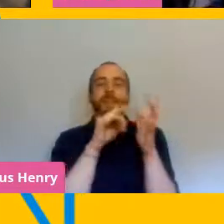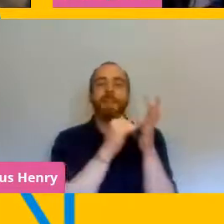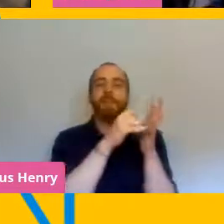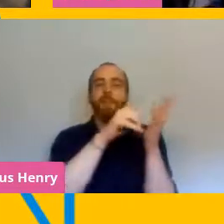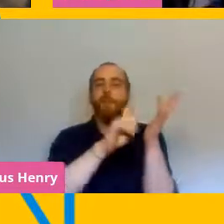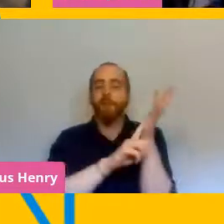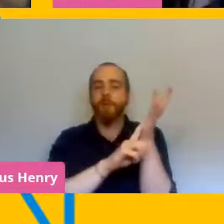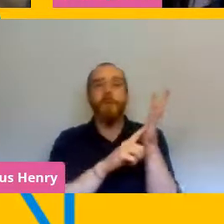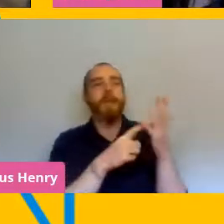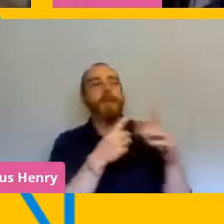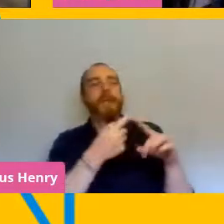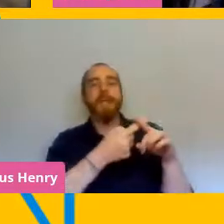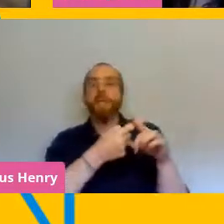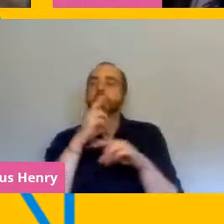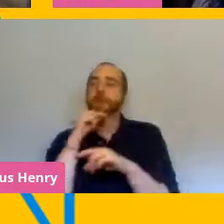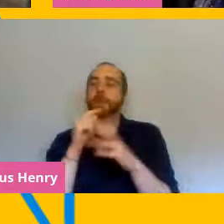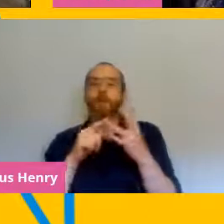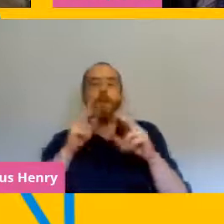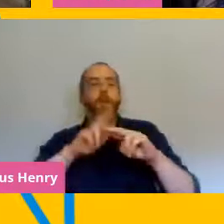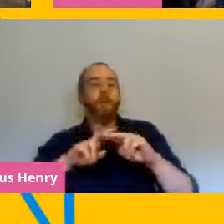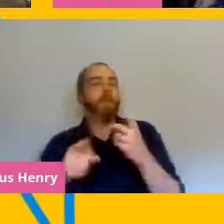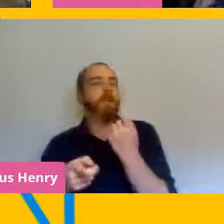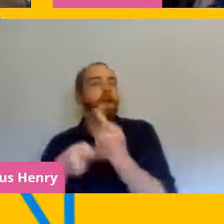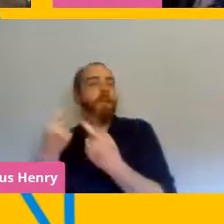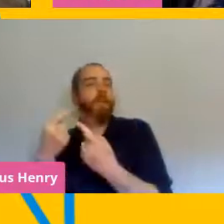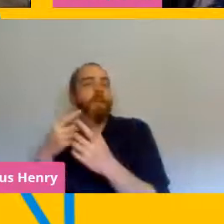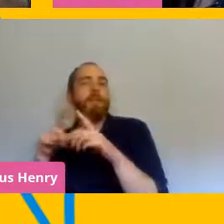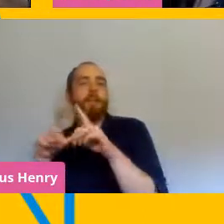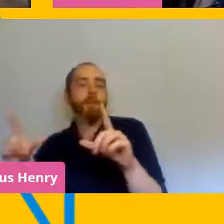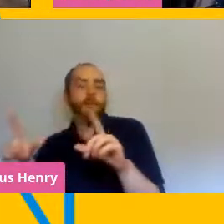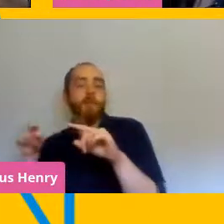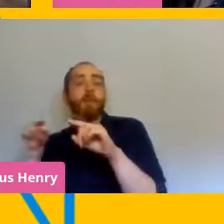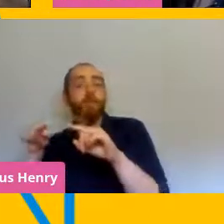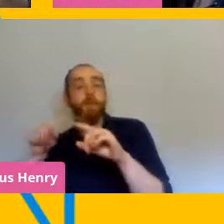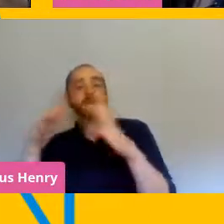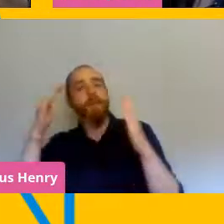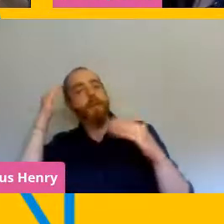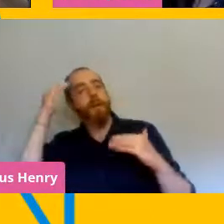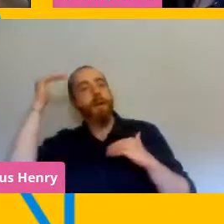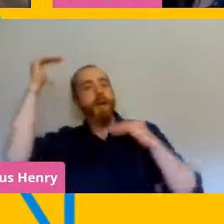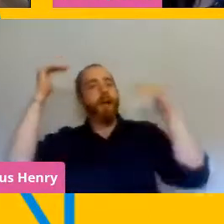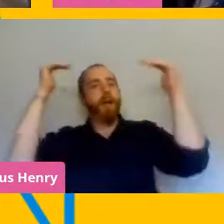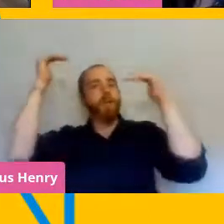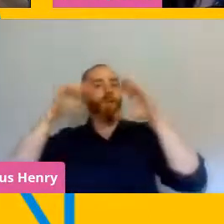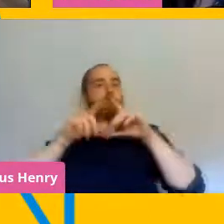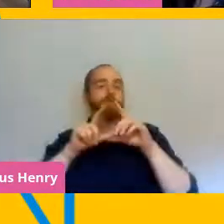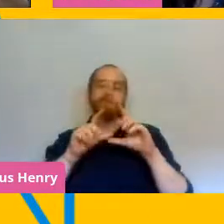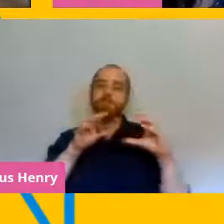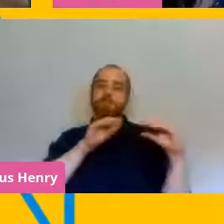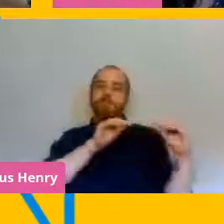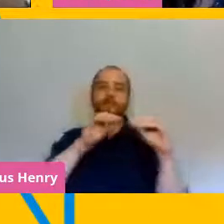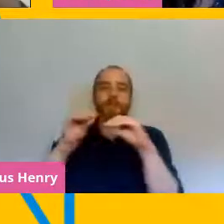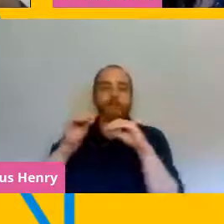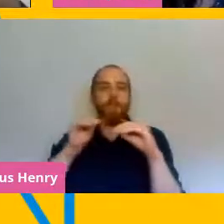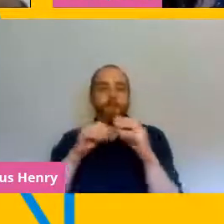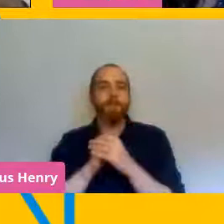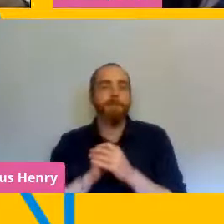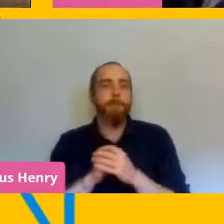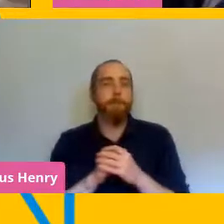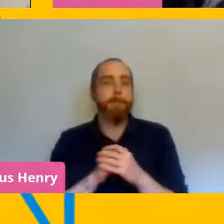of other languages. This is in adult community education, and in my college we teach teenagers as